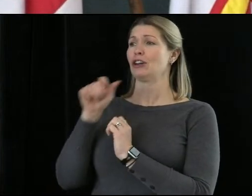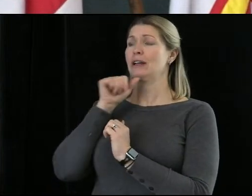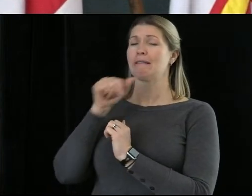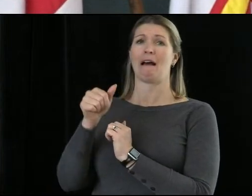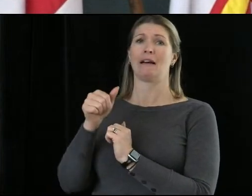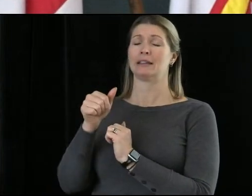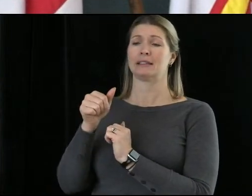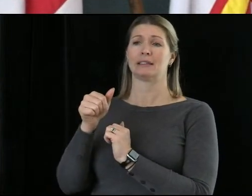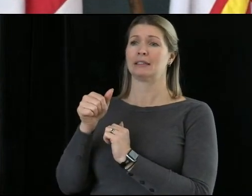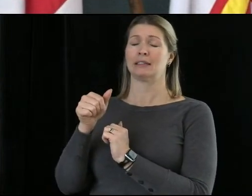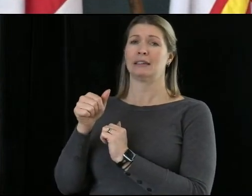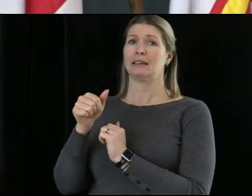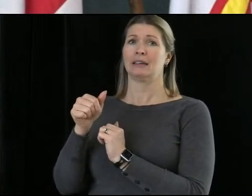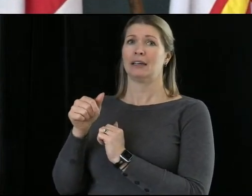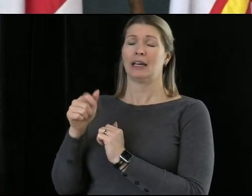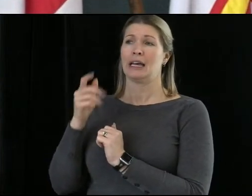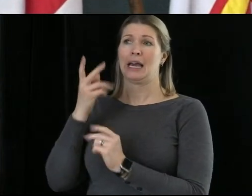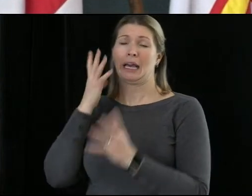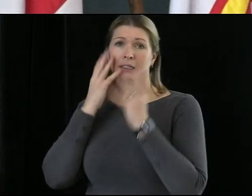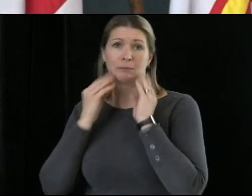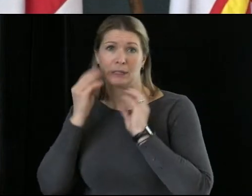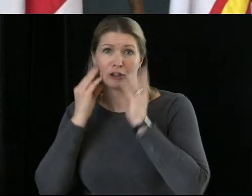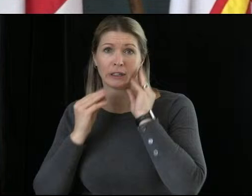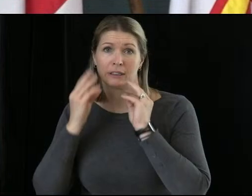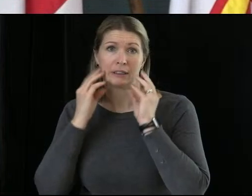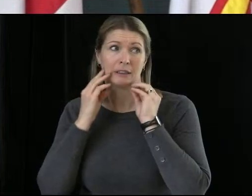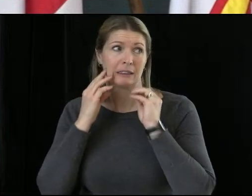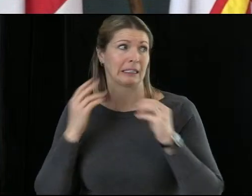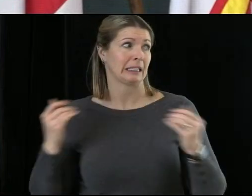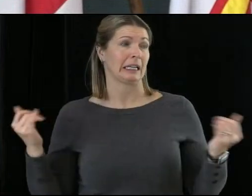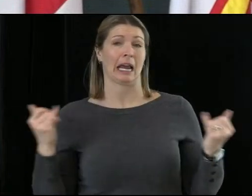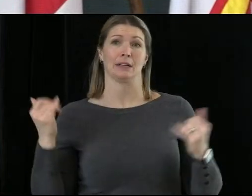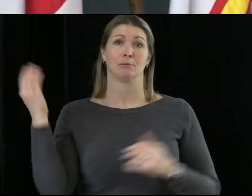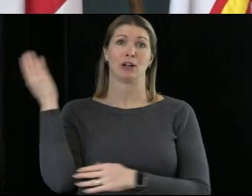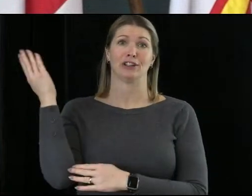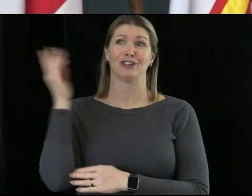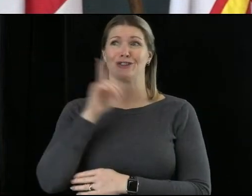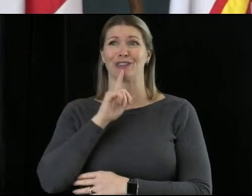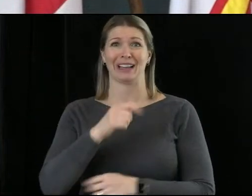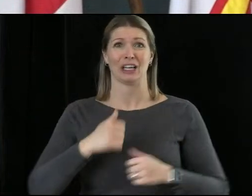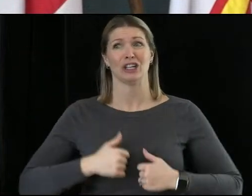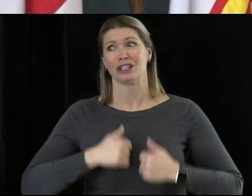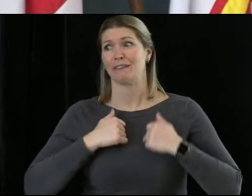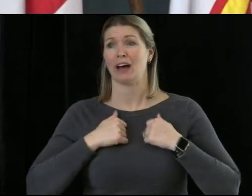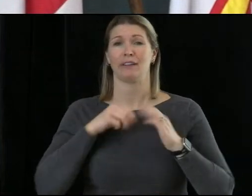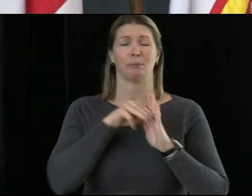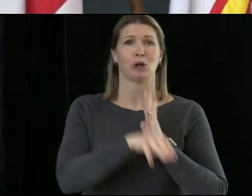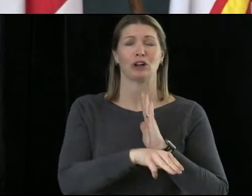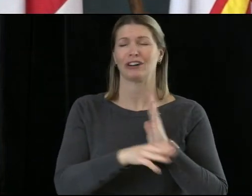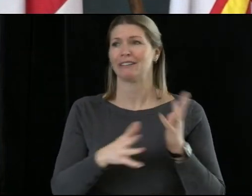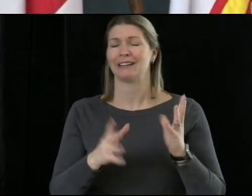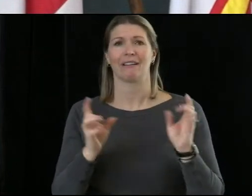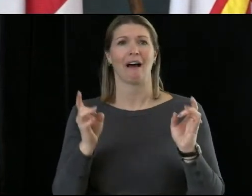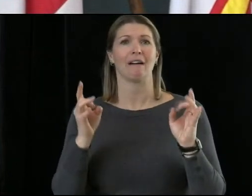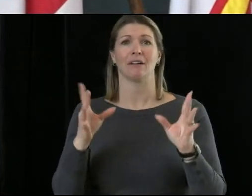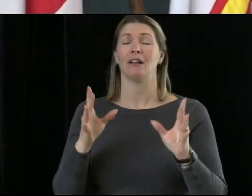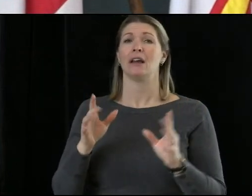Surviving Murder. We're still trying to survive murder, as is the Hibbs family. It's the